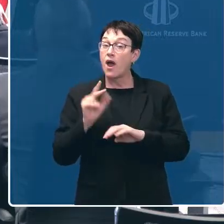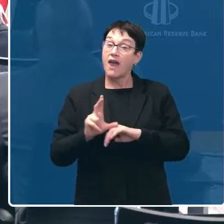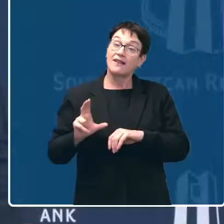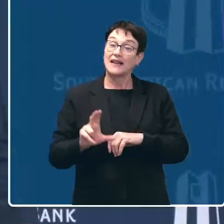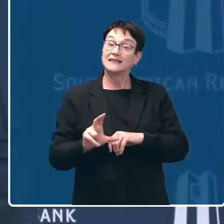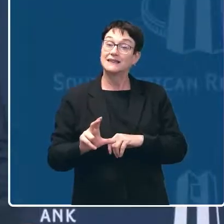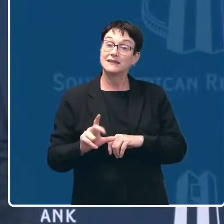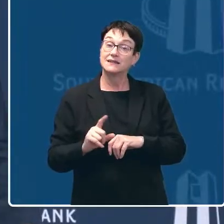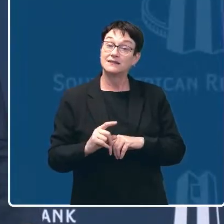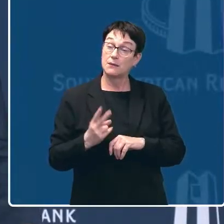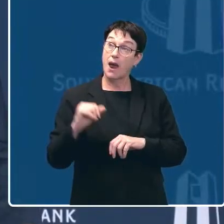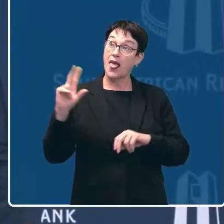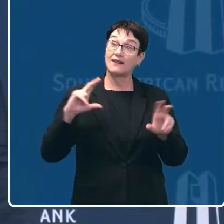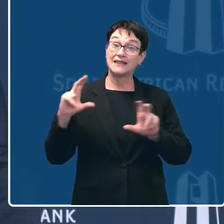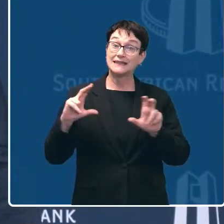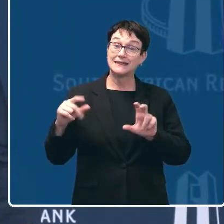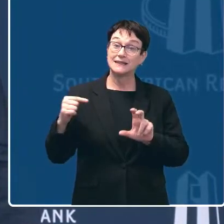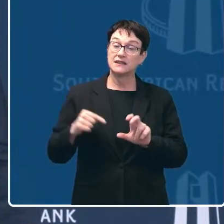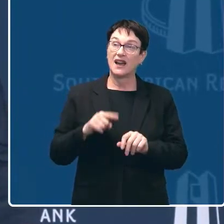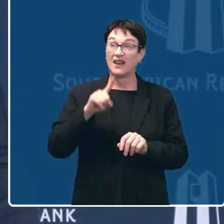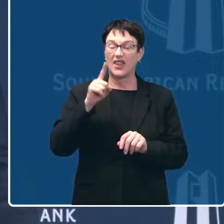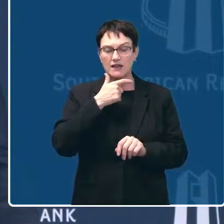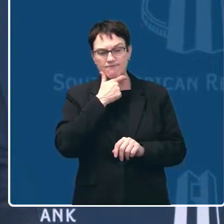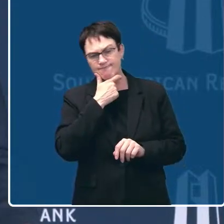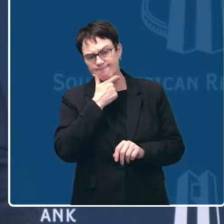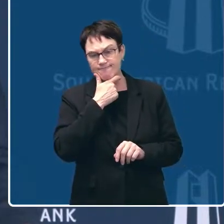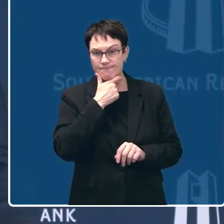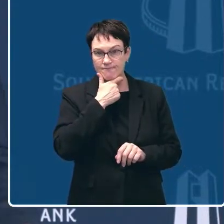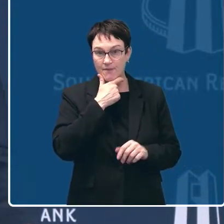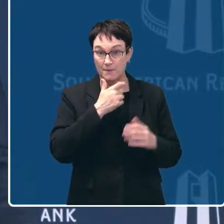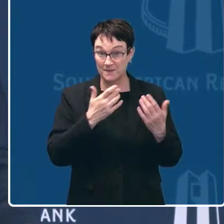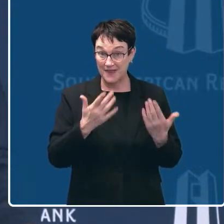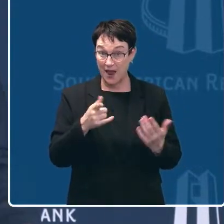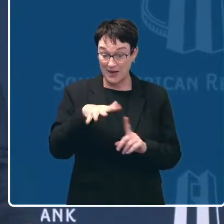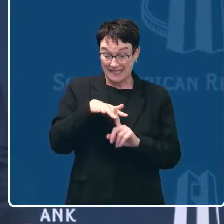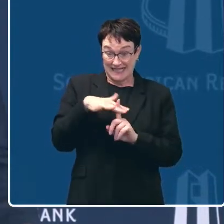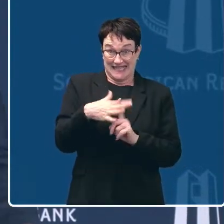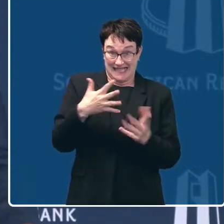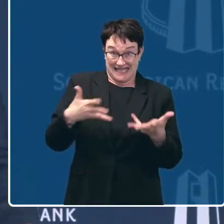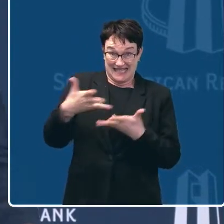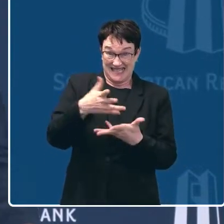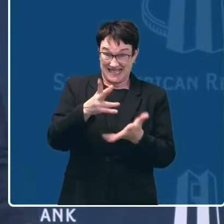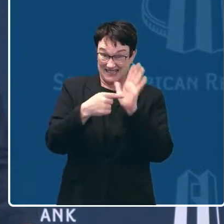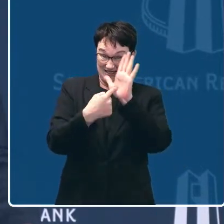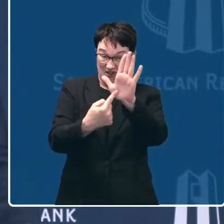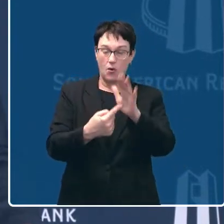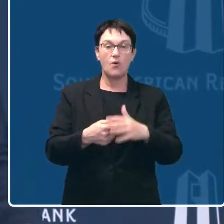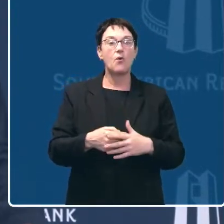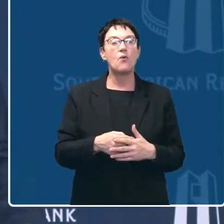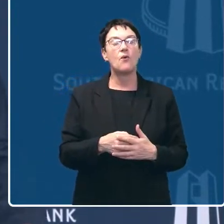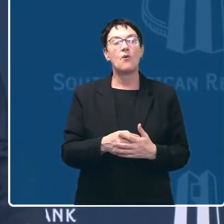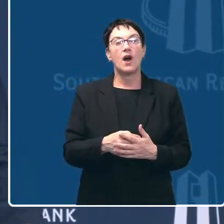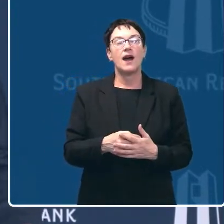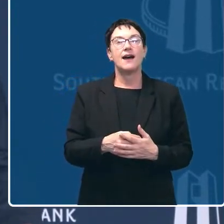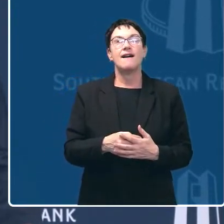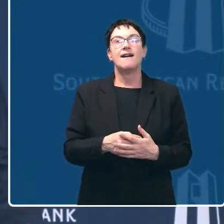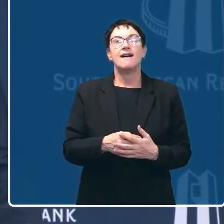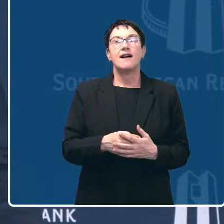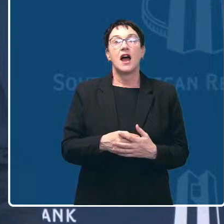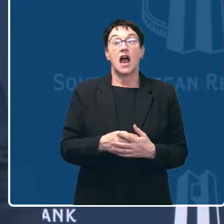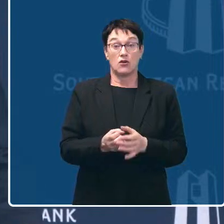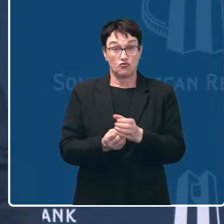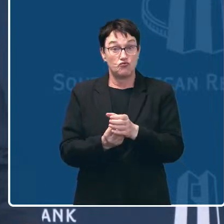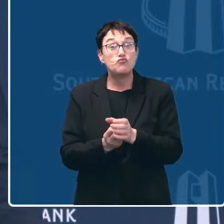what the scenario shows is that you actually end up with higher